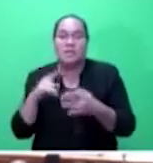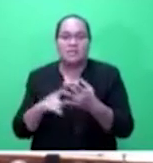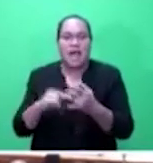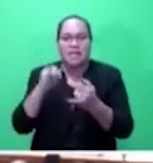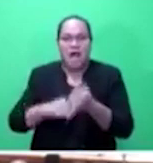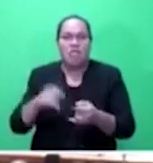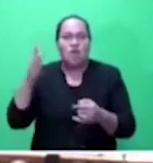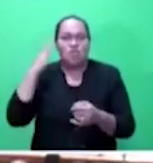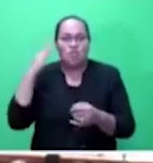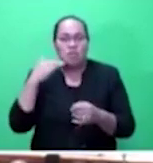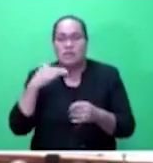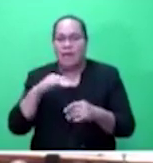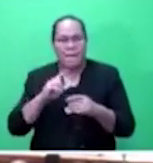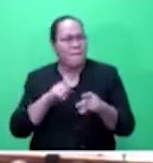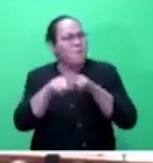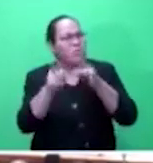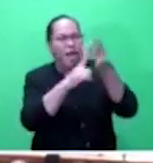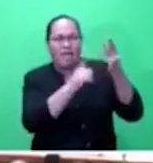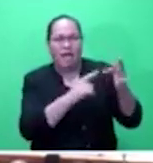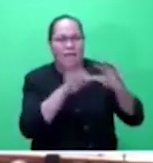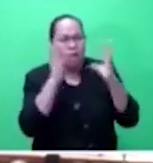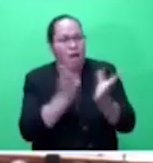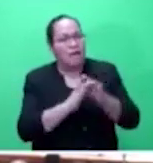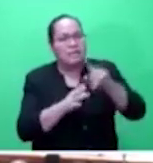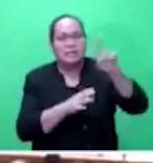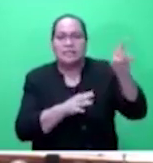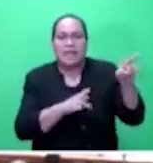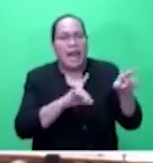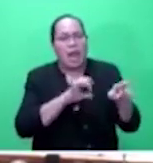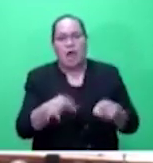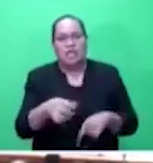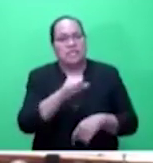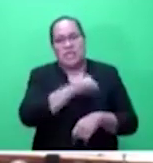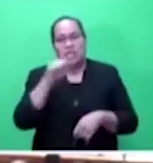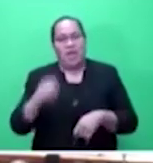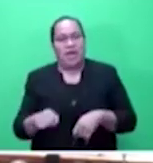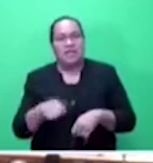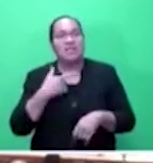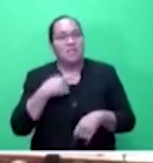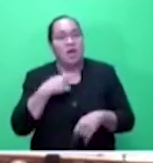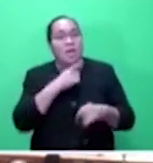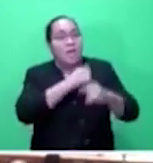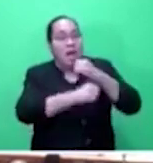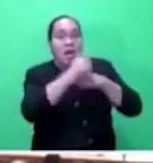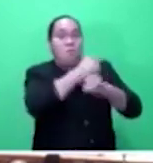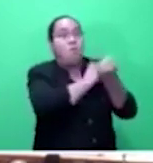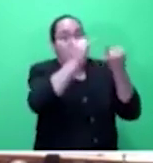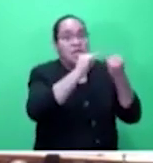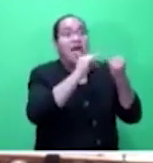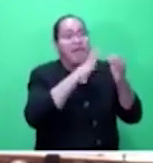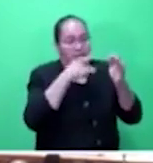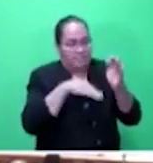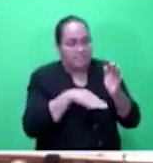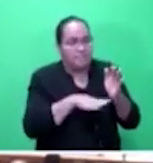But in most of the rest of the world, things are going to get far, far worse before they even start getting better. Given